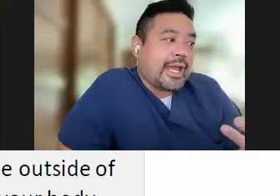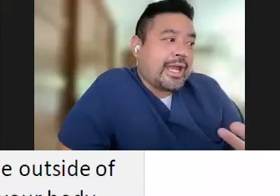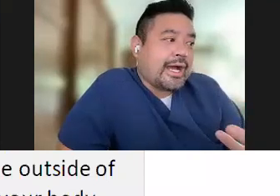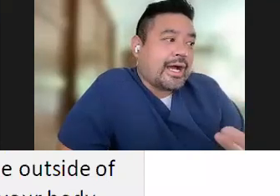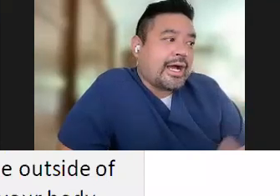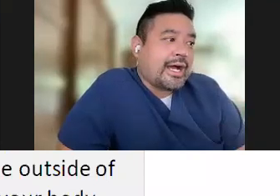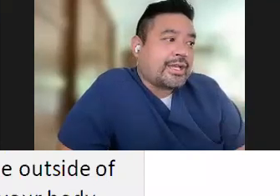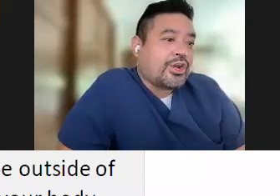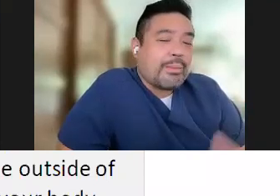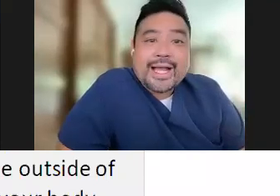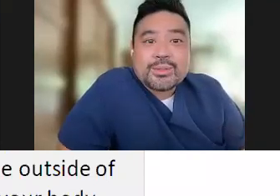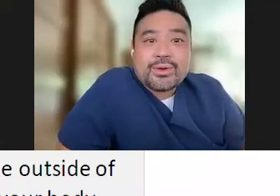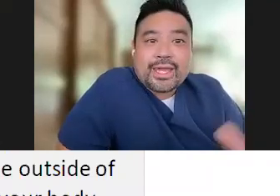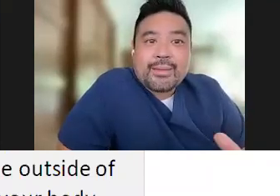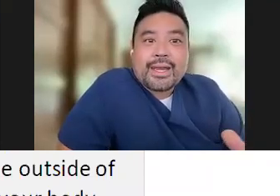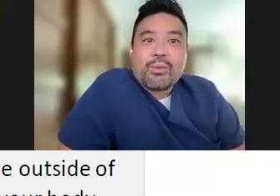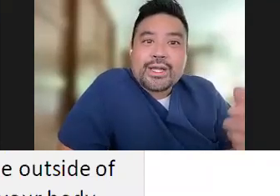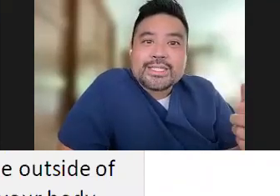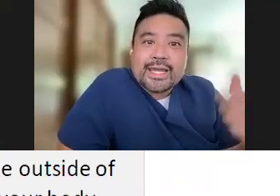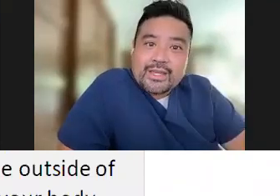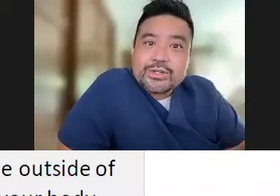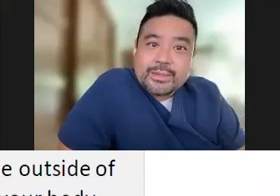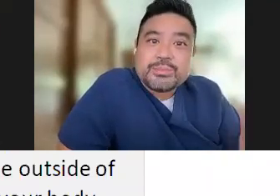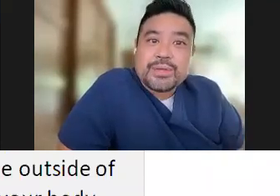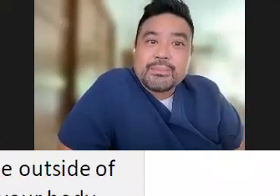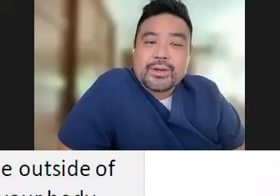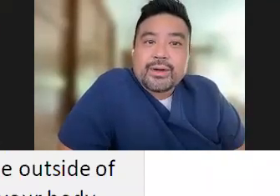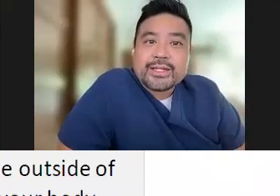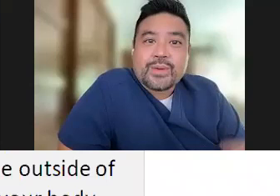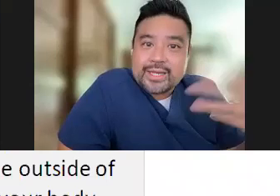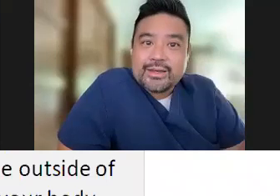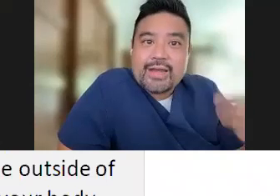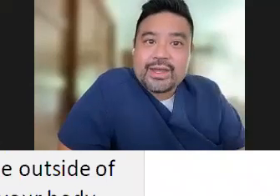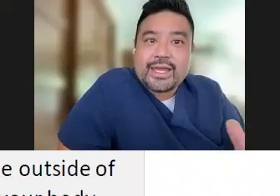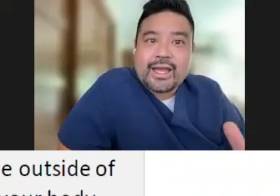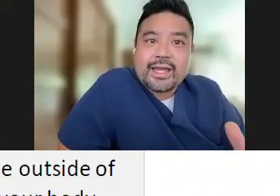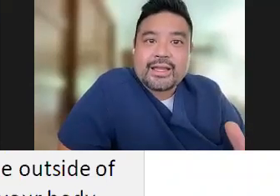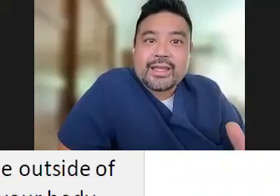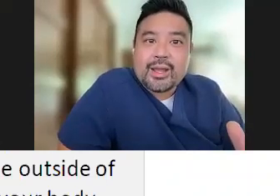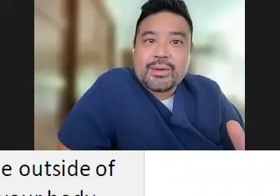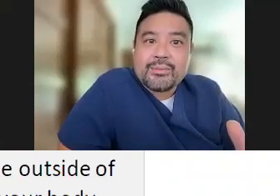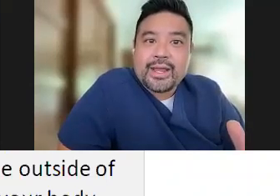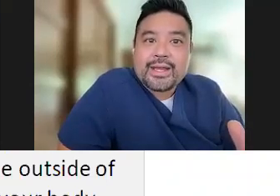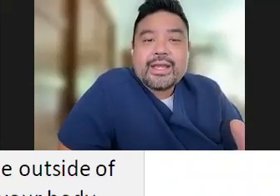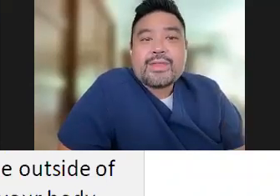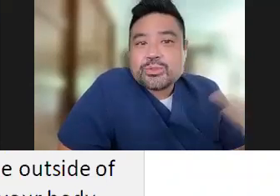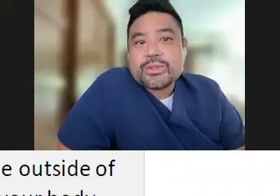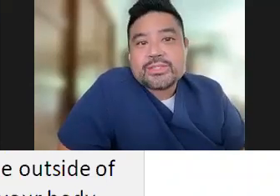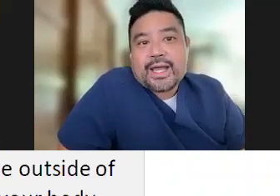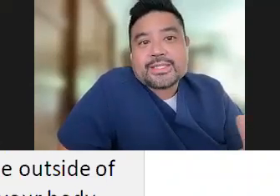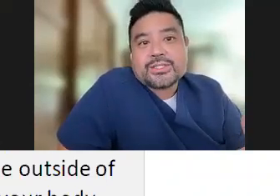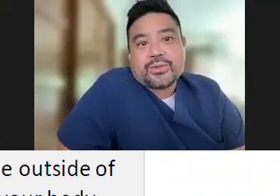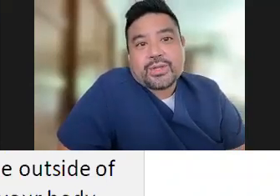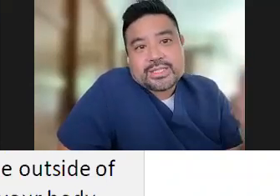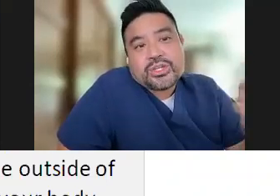in a basketball game and I wanted to get the other team's playbook, right? So I can have a leg up on them, right? That's what